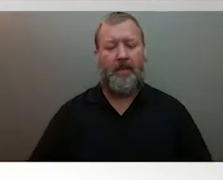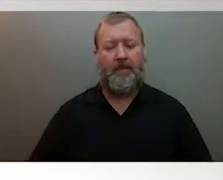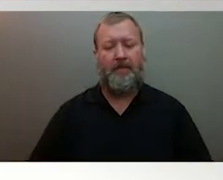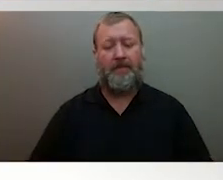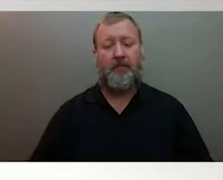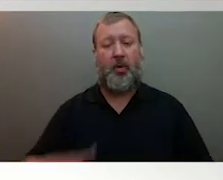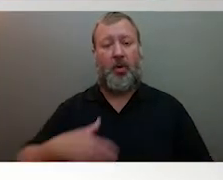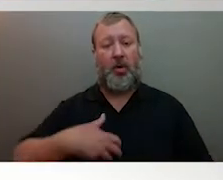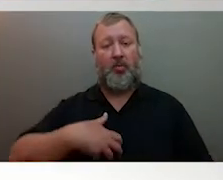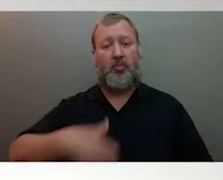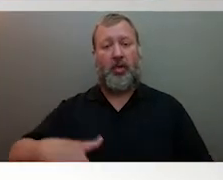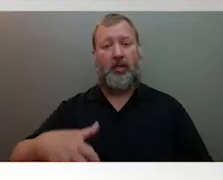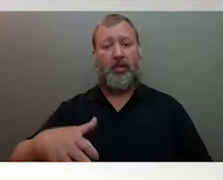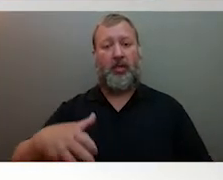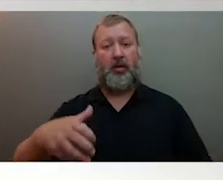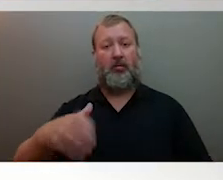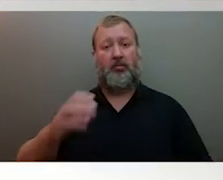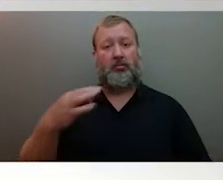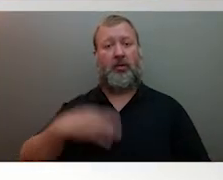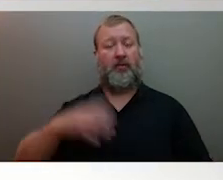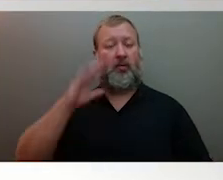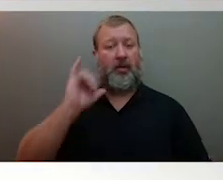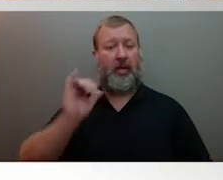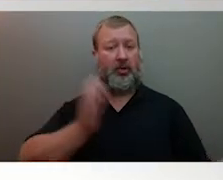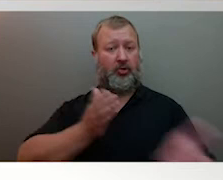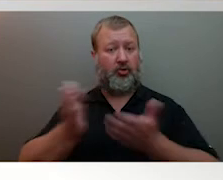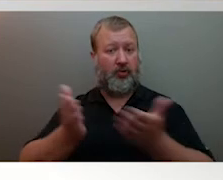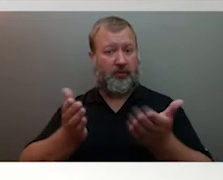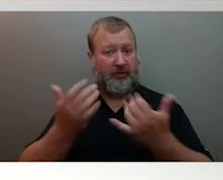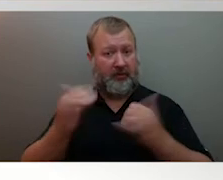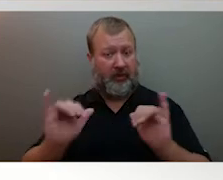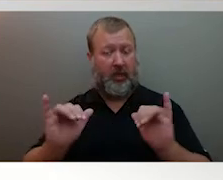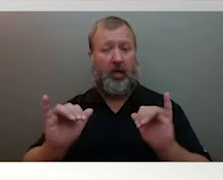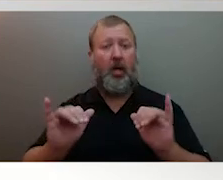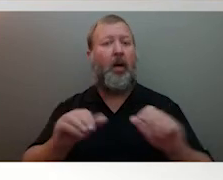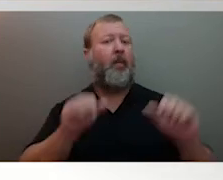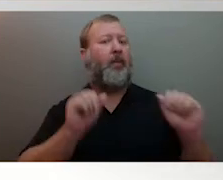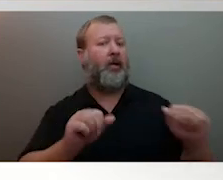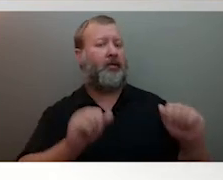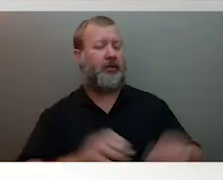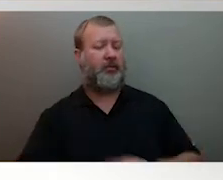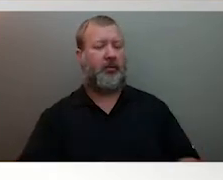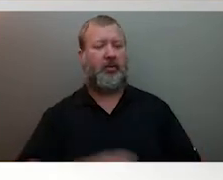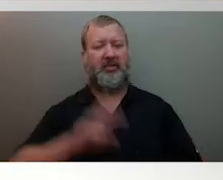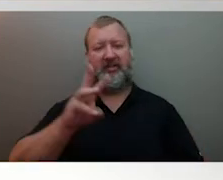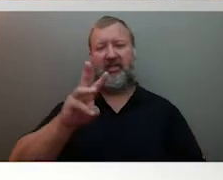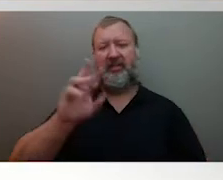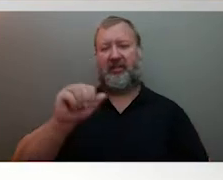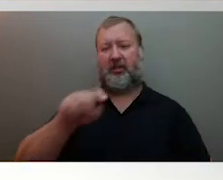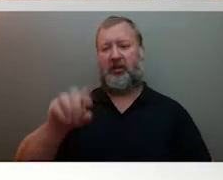student eligible for hospital homebound services? Possibly. Rule